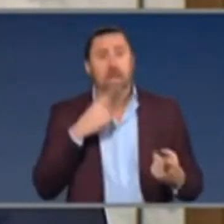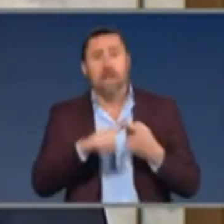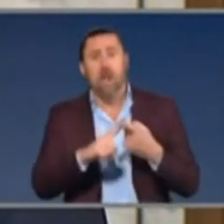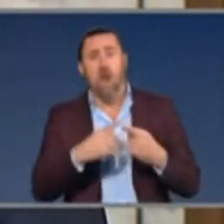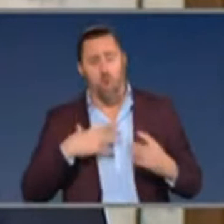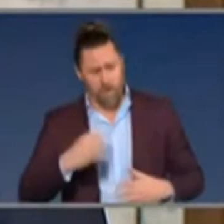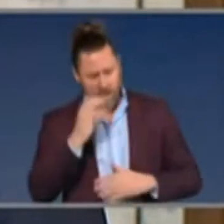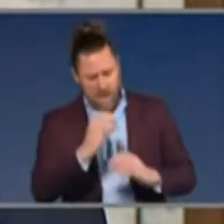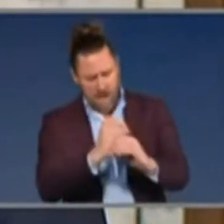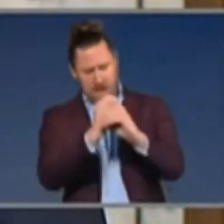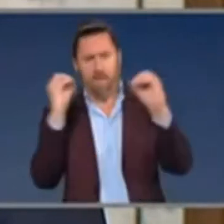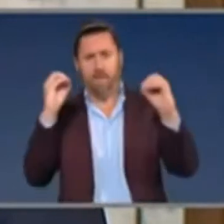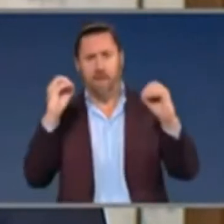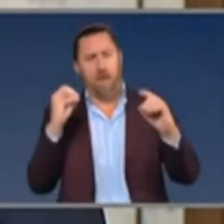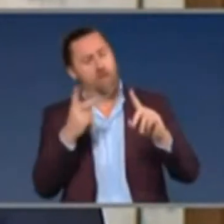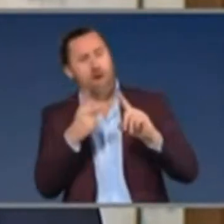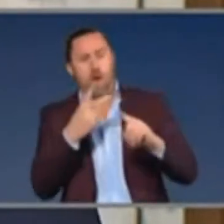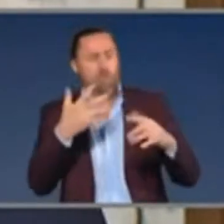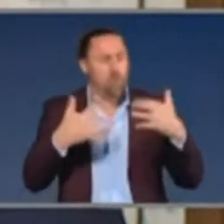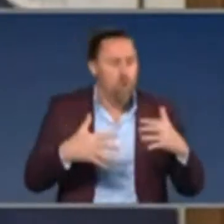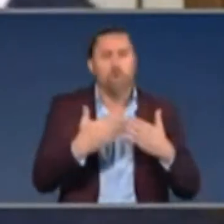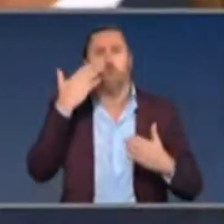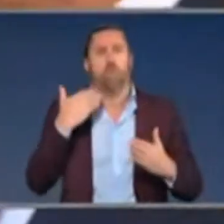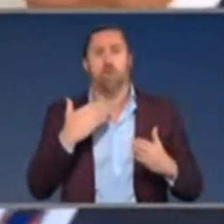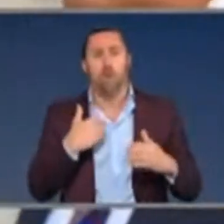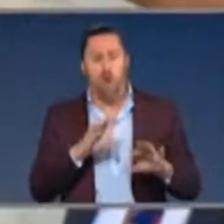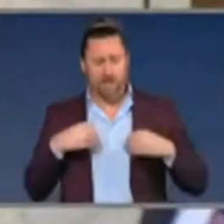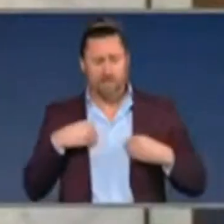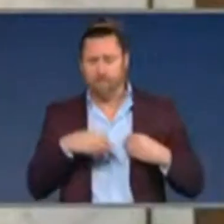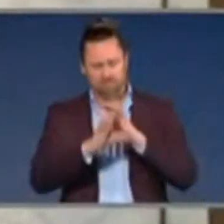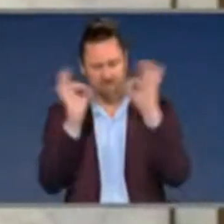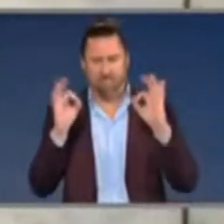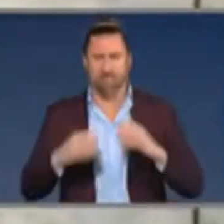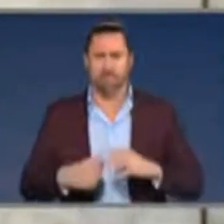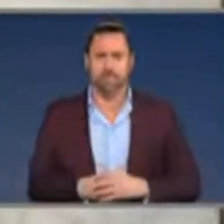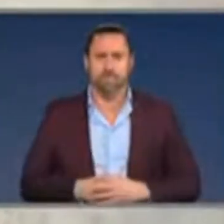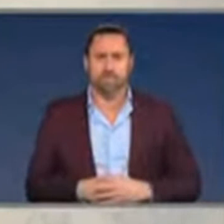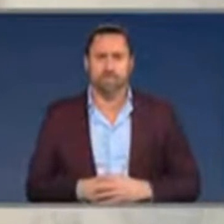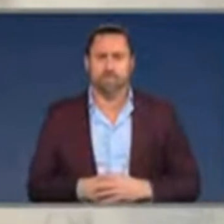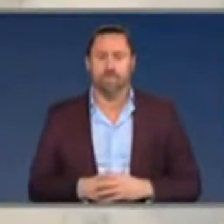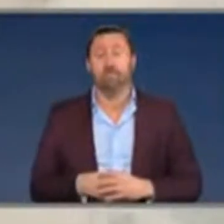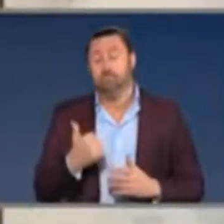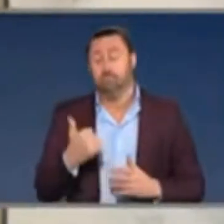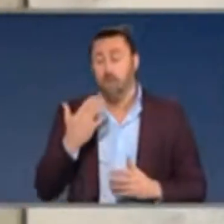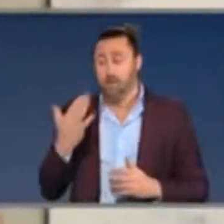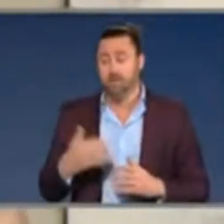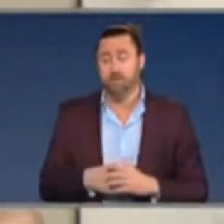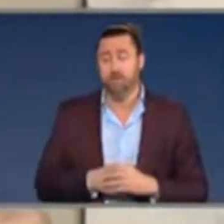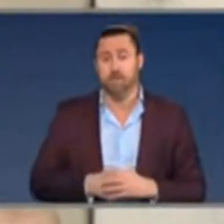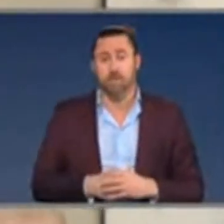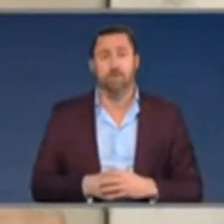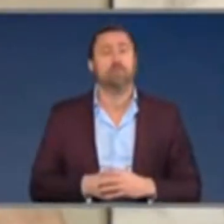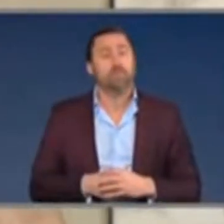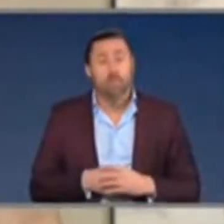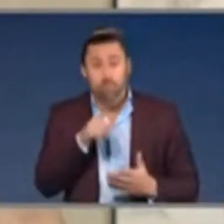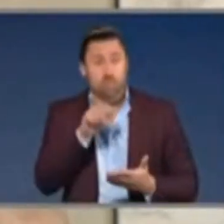zero tolerance of domestic violence against our women. Pat? Yeah, thank you. So